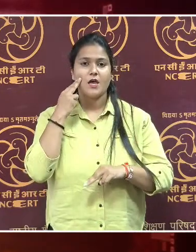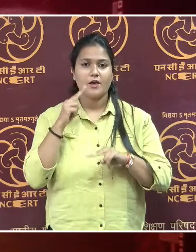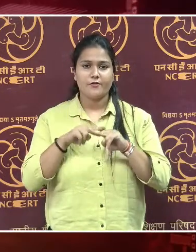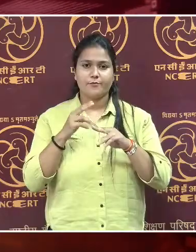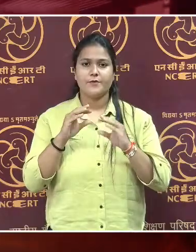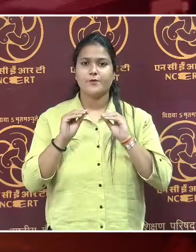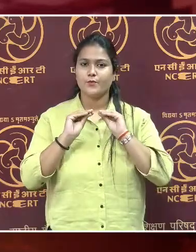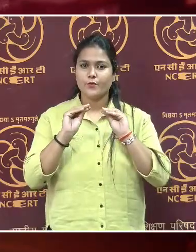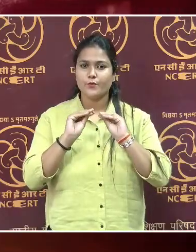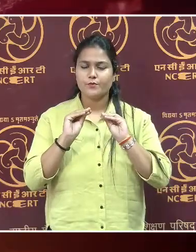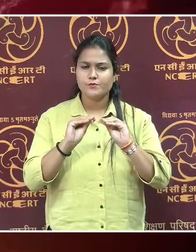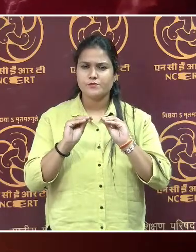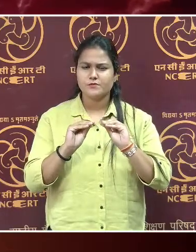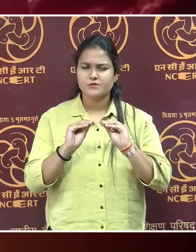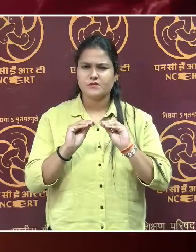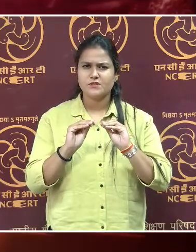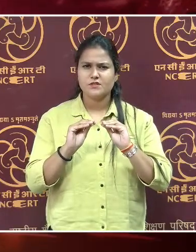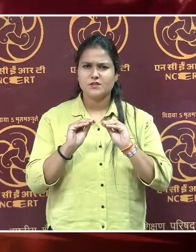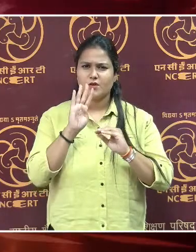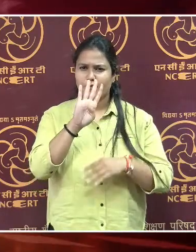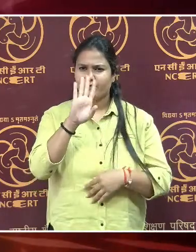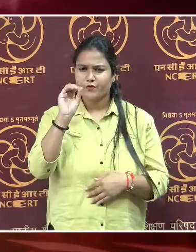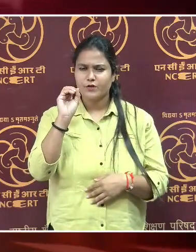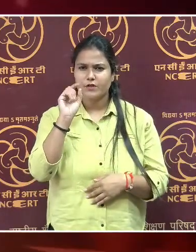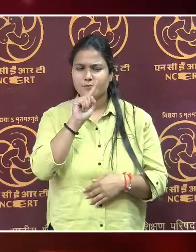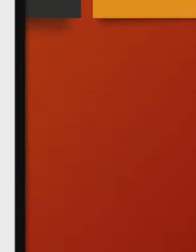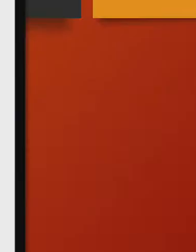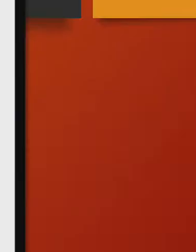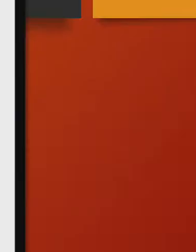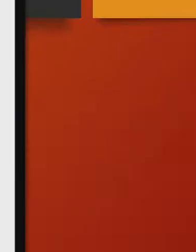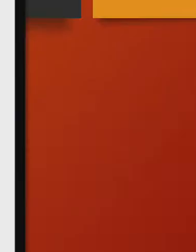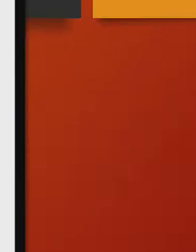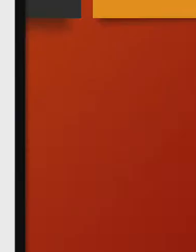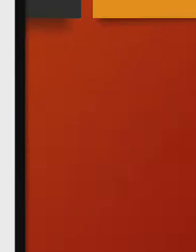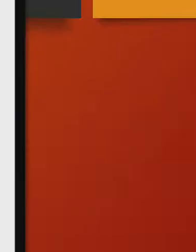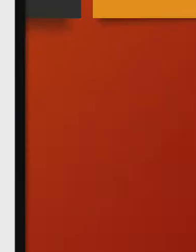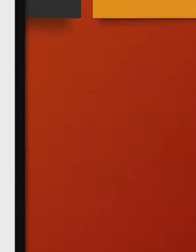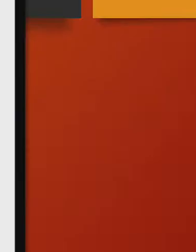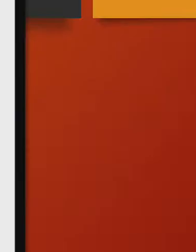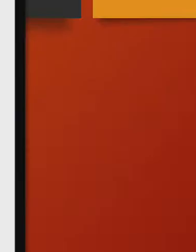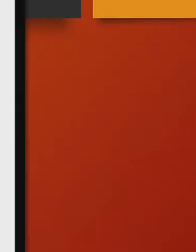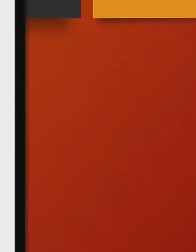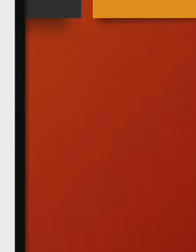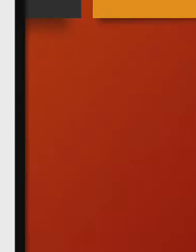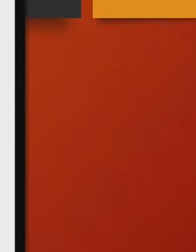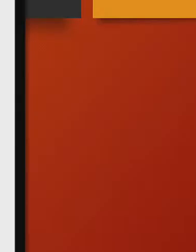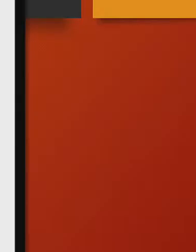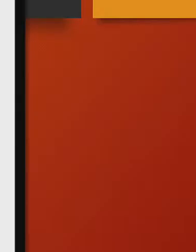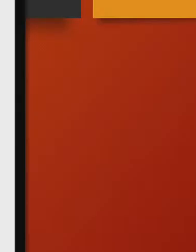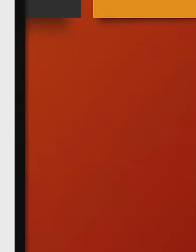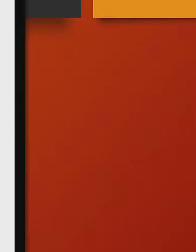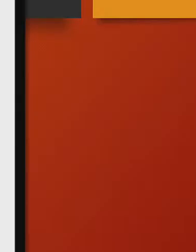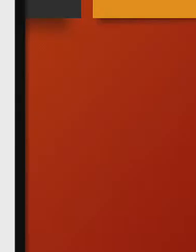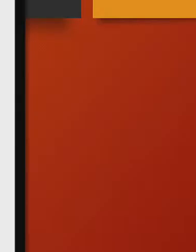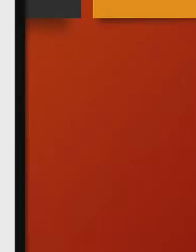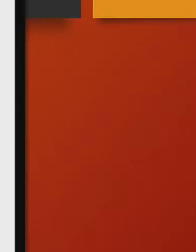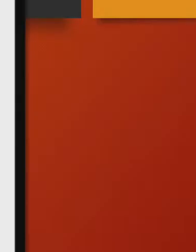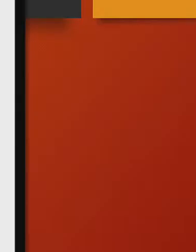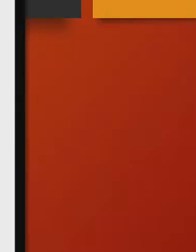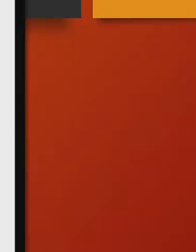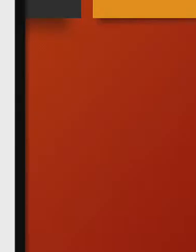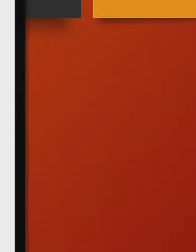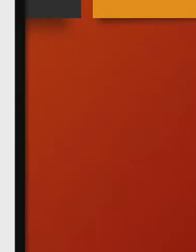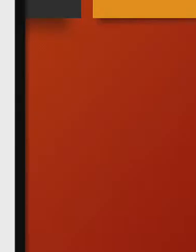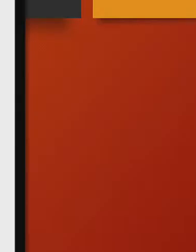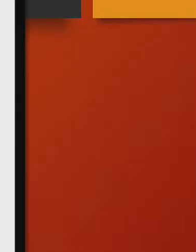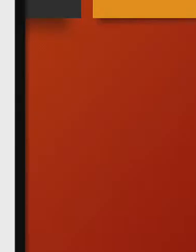child able to hear as other child are hearing. So any teacher who comes across a child with hearing loss, please